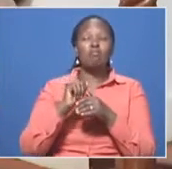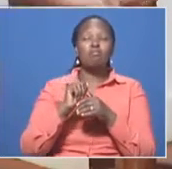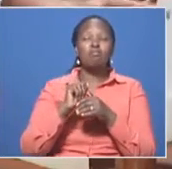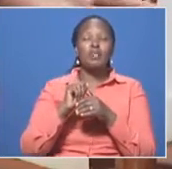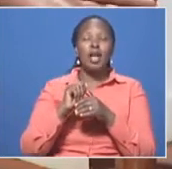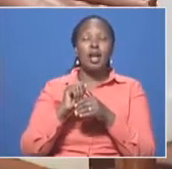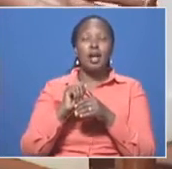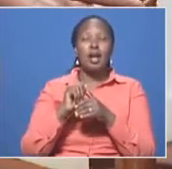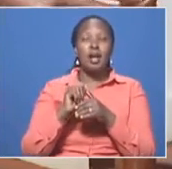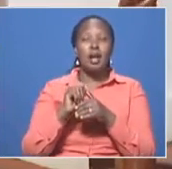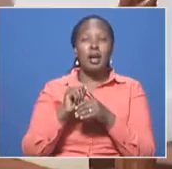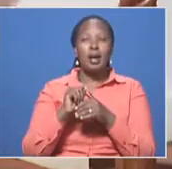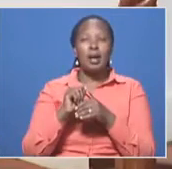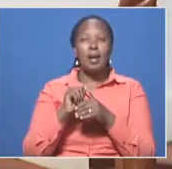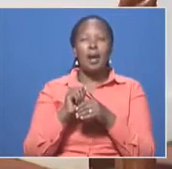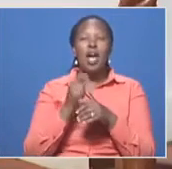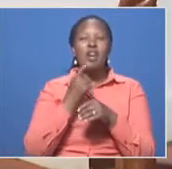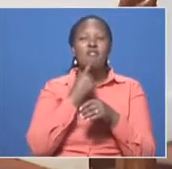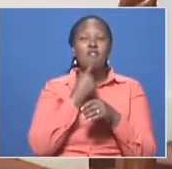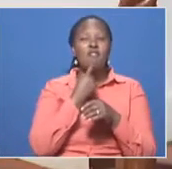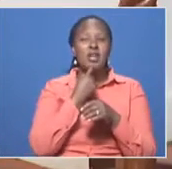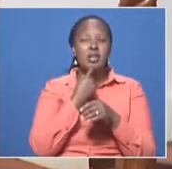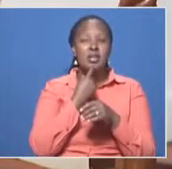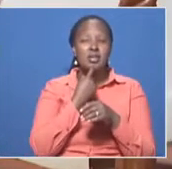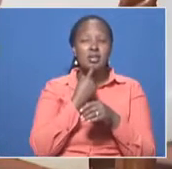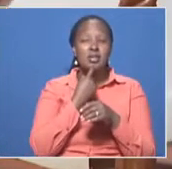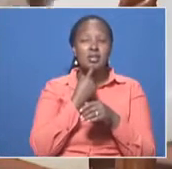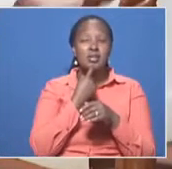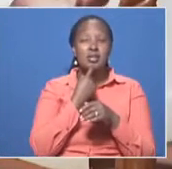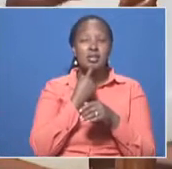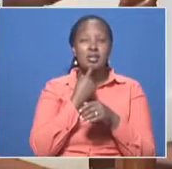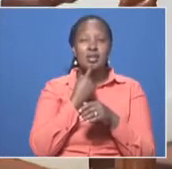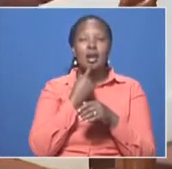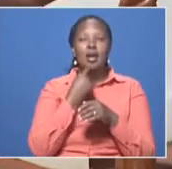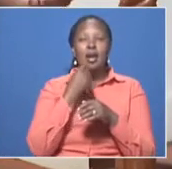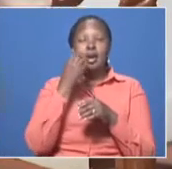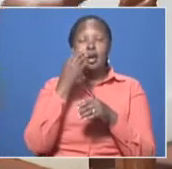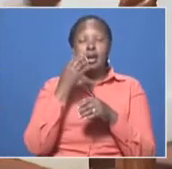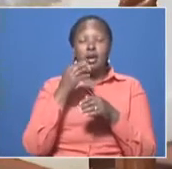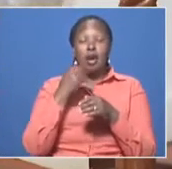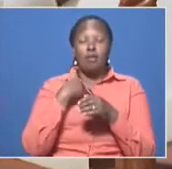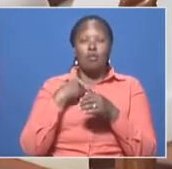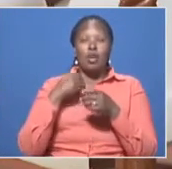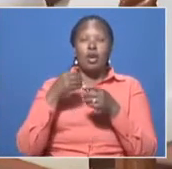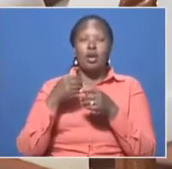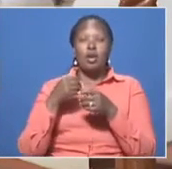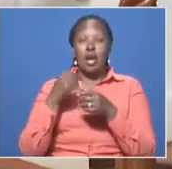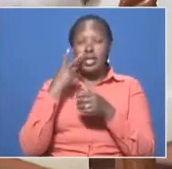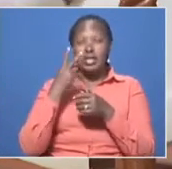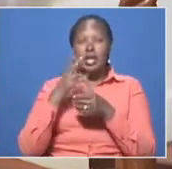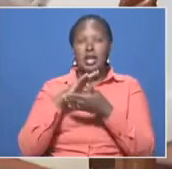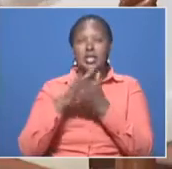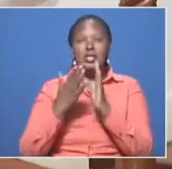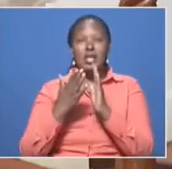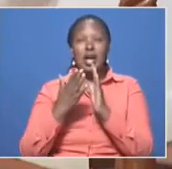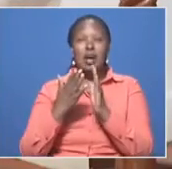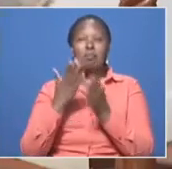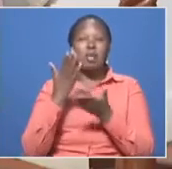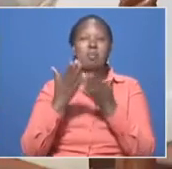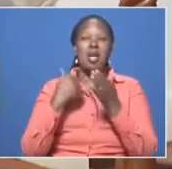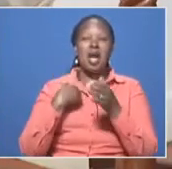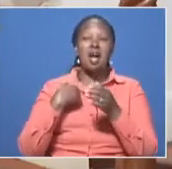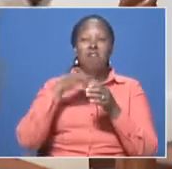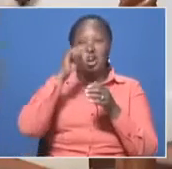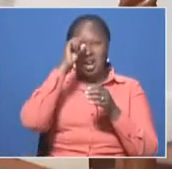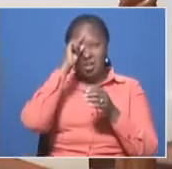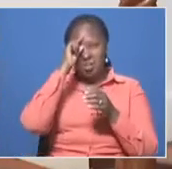somebody who sounds politically correct is, you know, being held to account, then you have, you know, state resources going